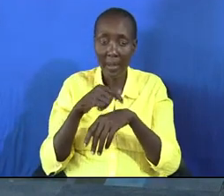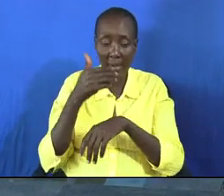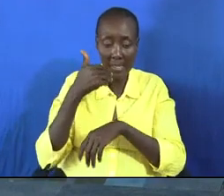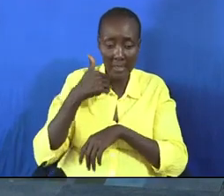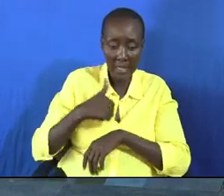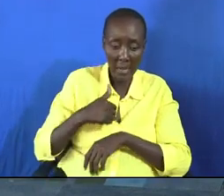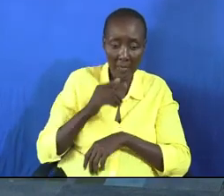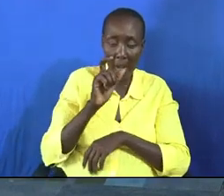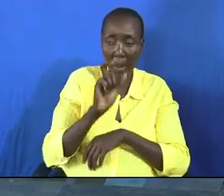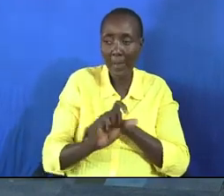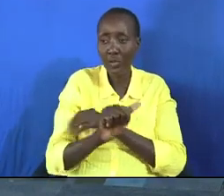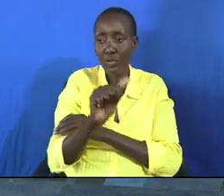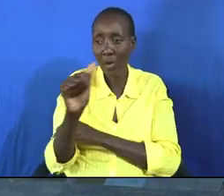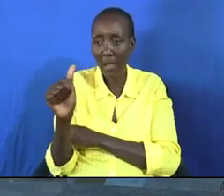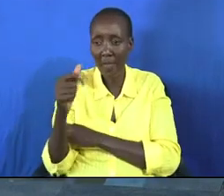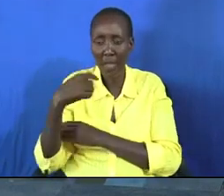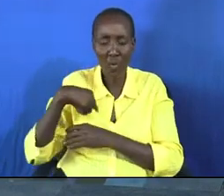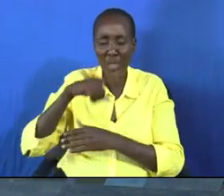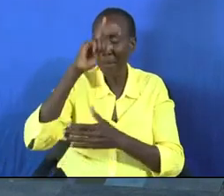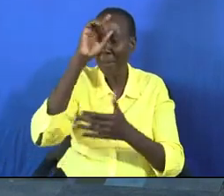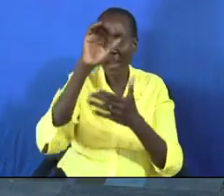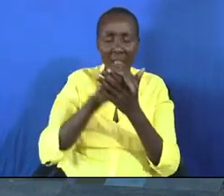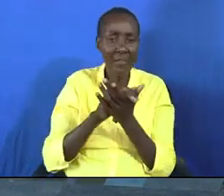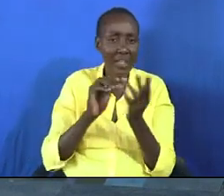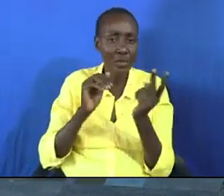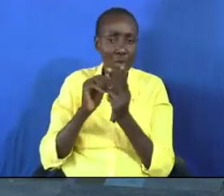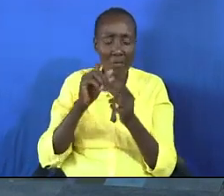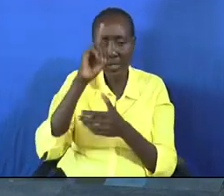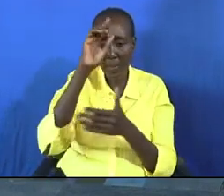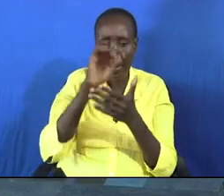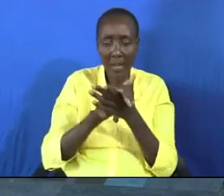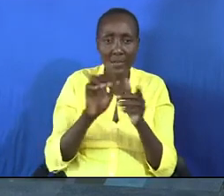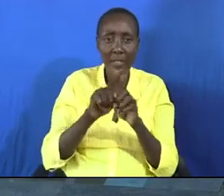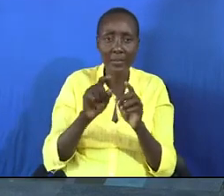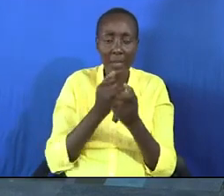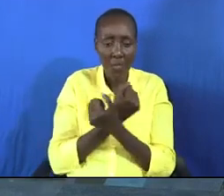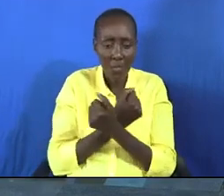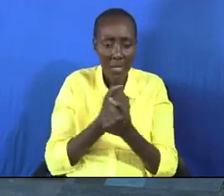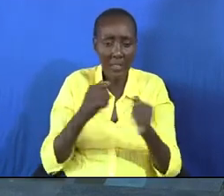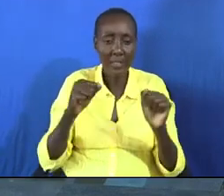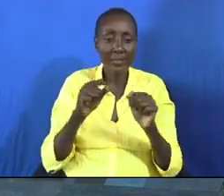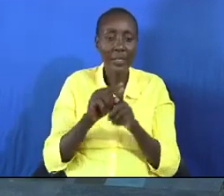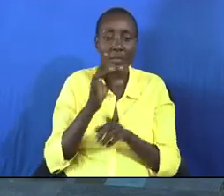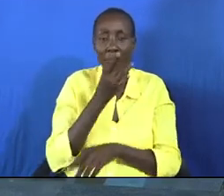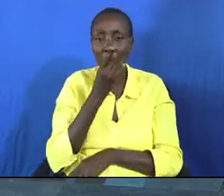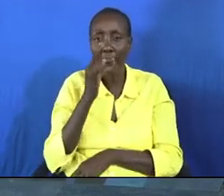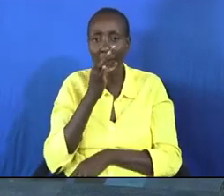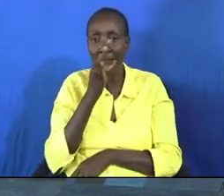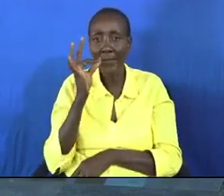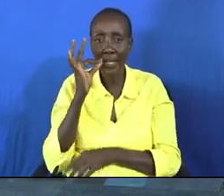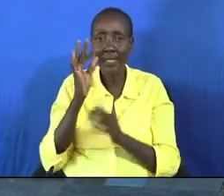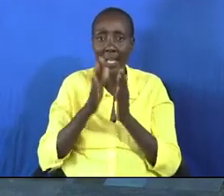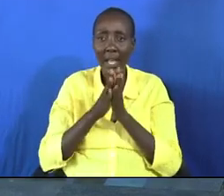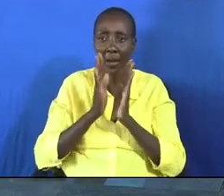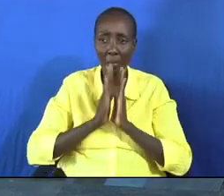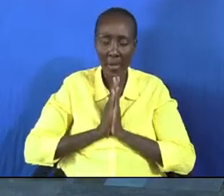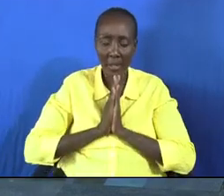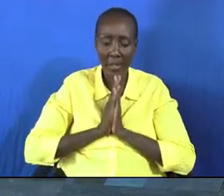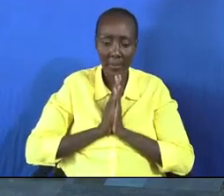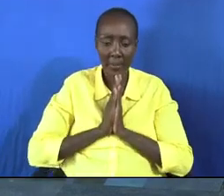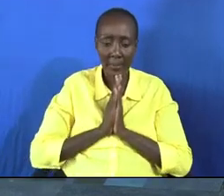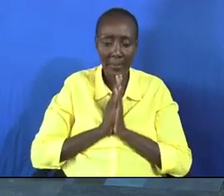another person, we are believers, we are saved. Maybe we fast and pray. But then you